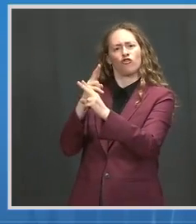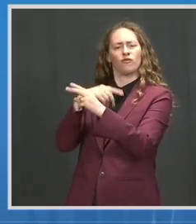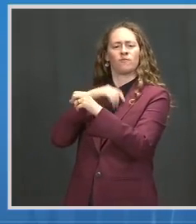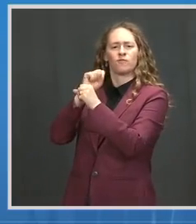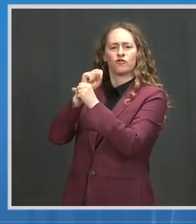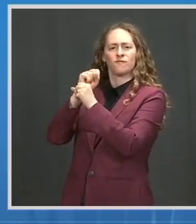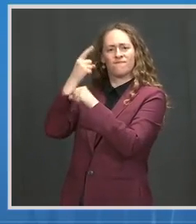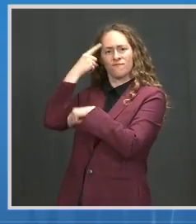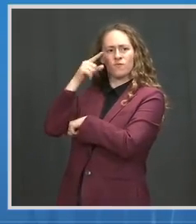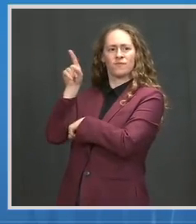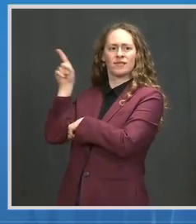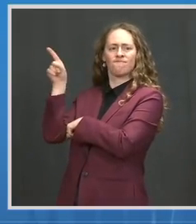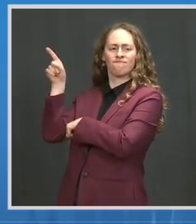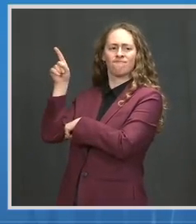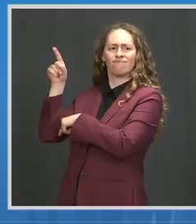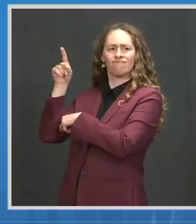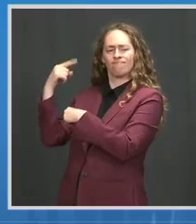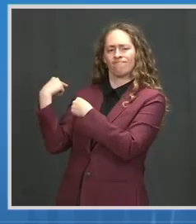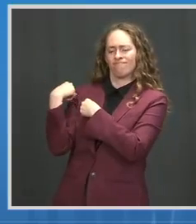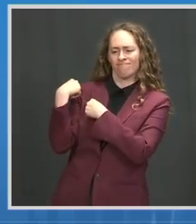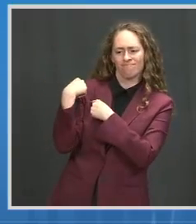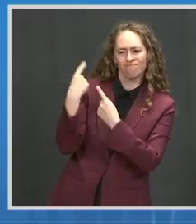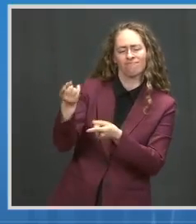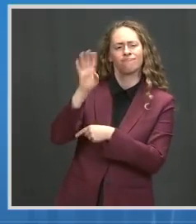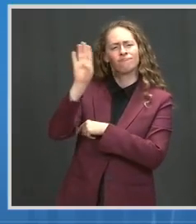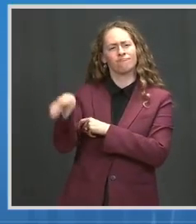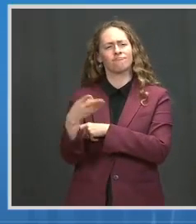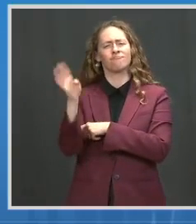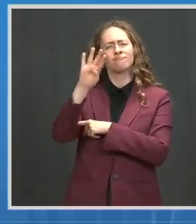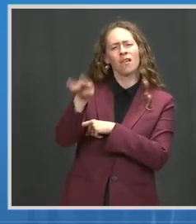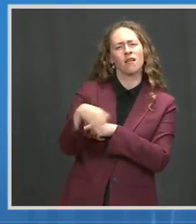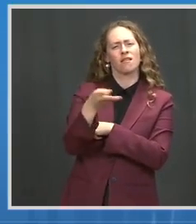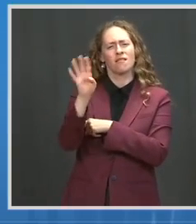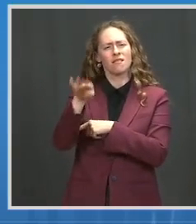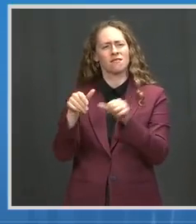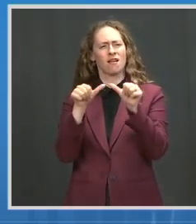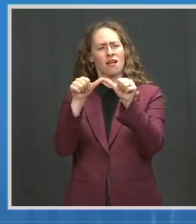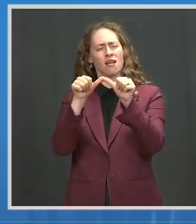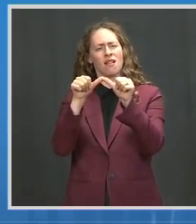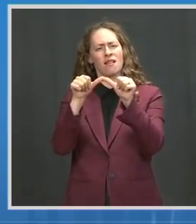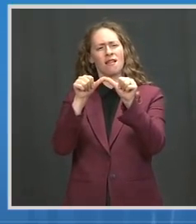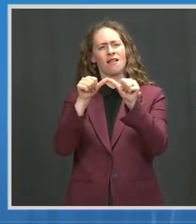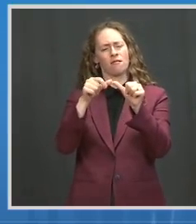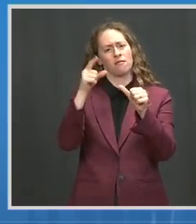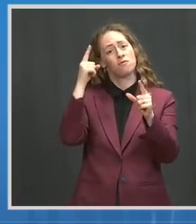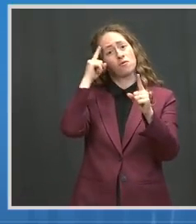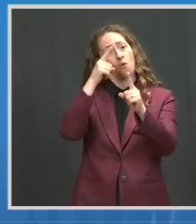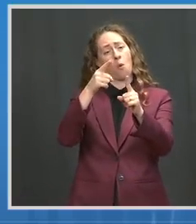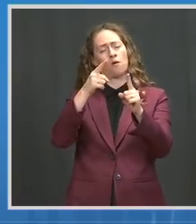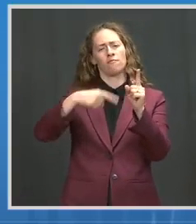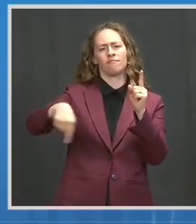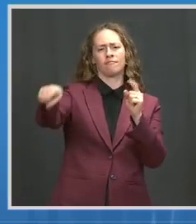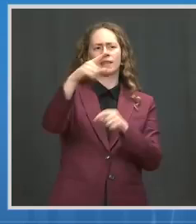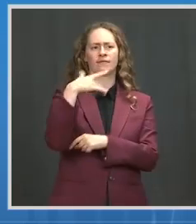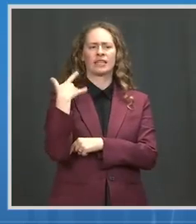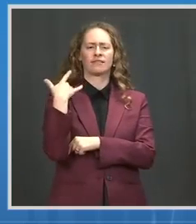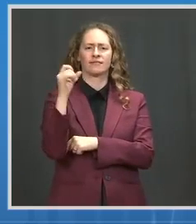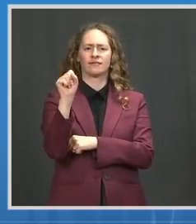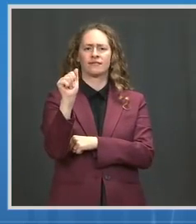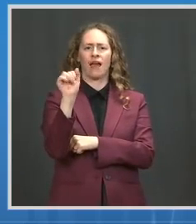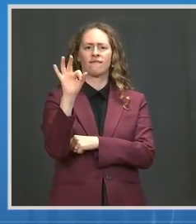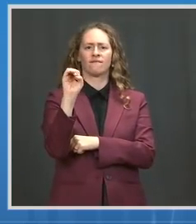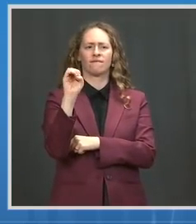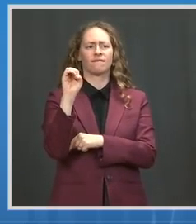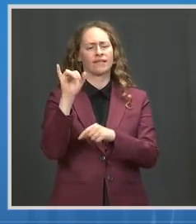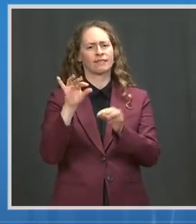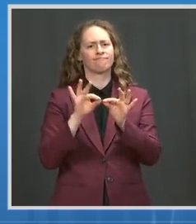night until Americans are able to feel safe again from this pandemic, that the pandemic becomes highly